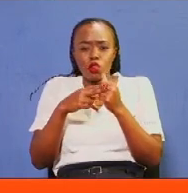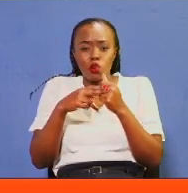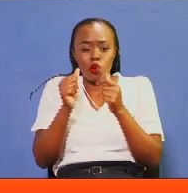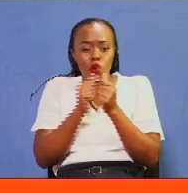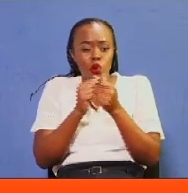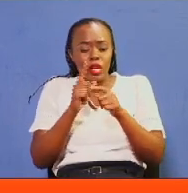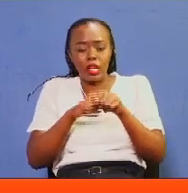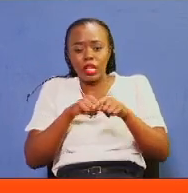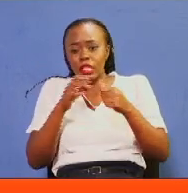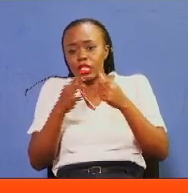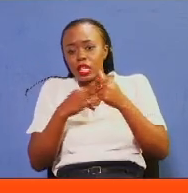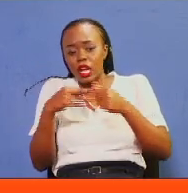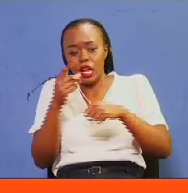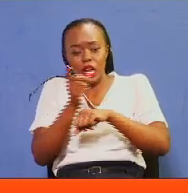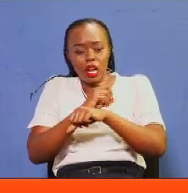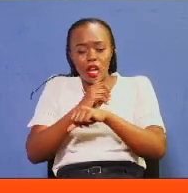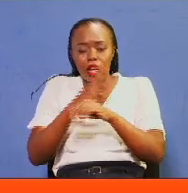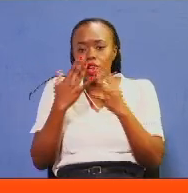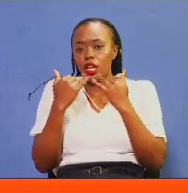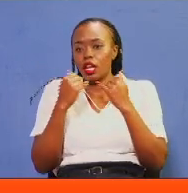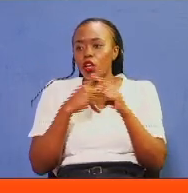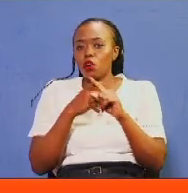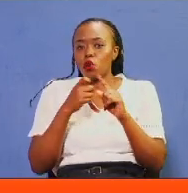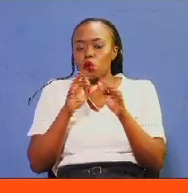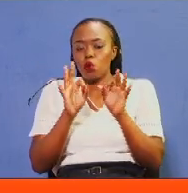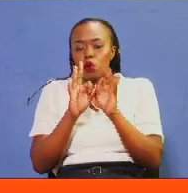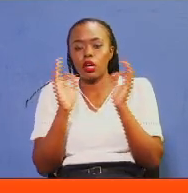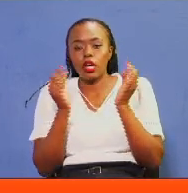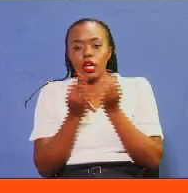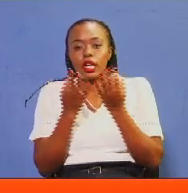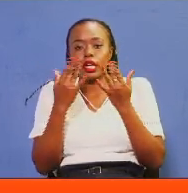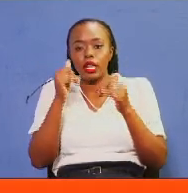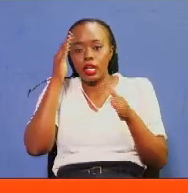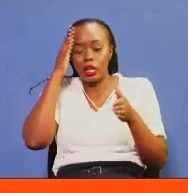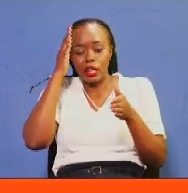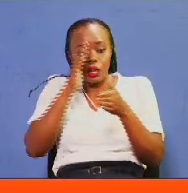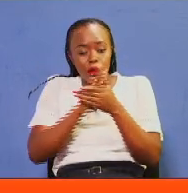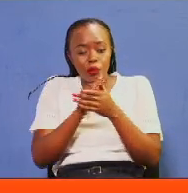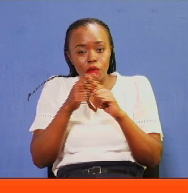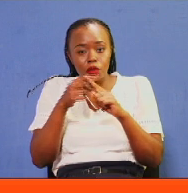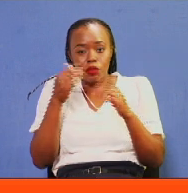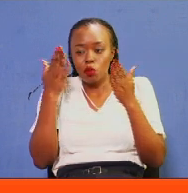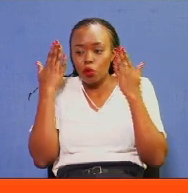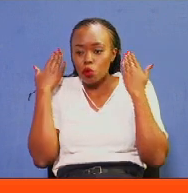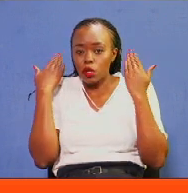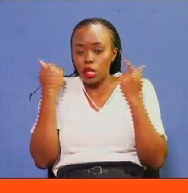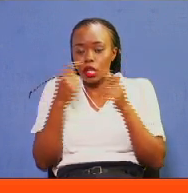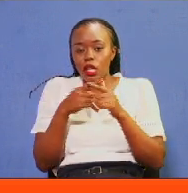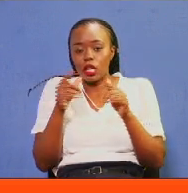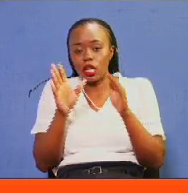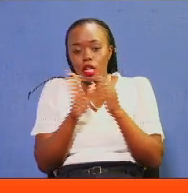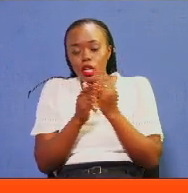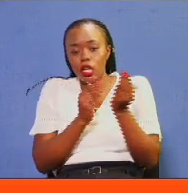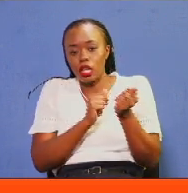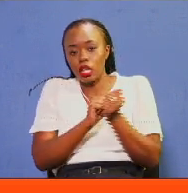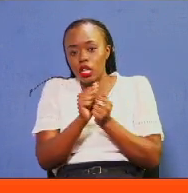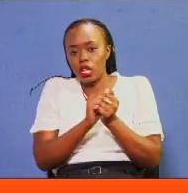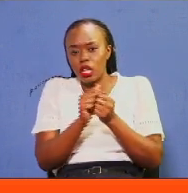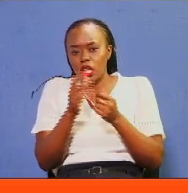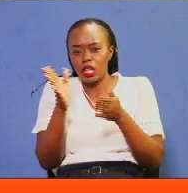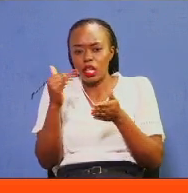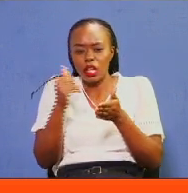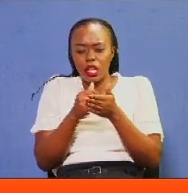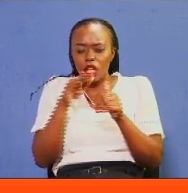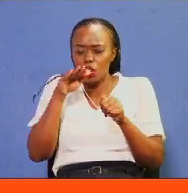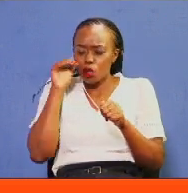8 p.m. And according to the family, it is believed he was traveling to Meru on the Saturday morning and called one of his family